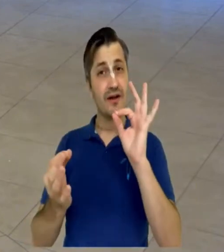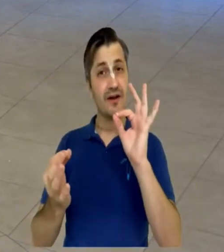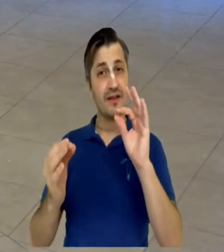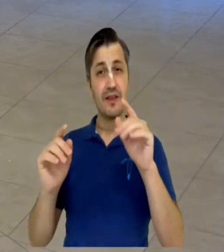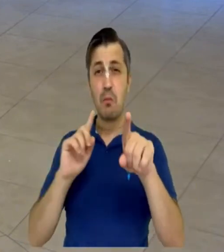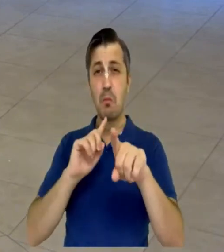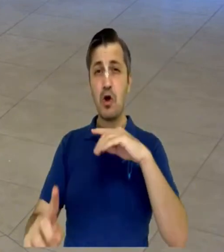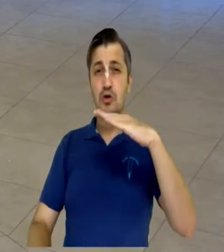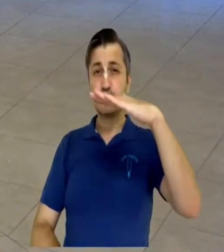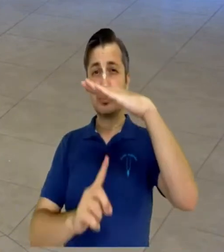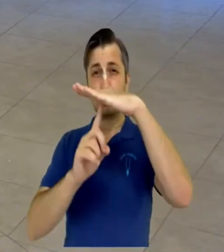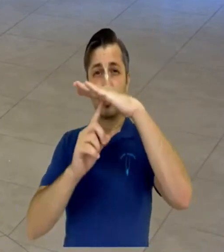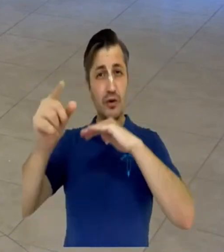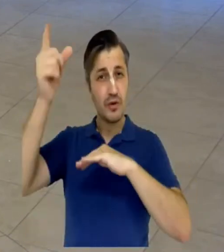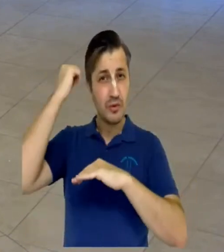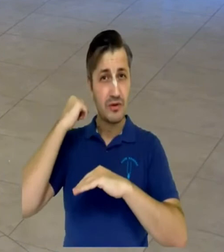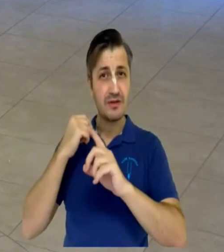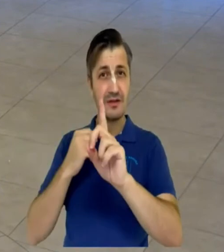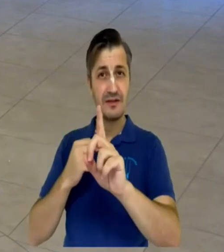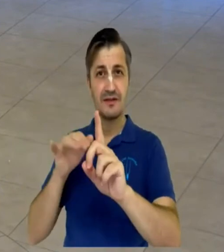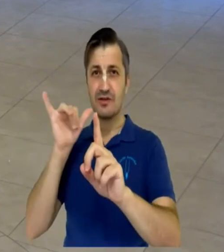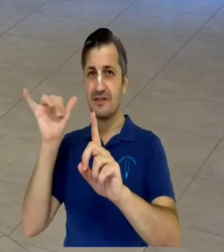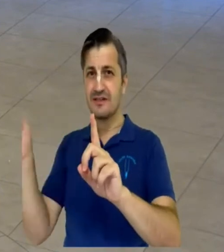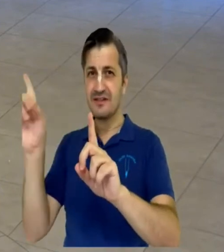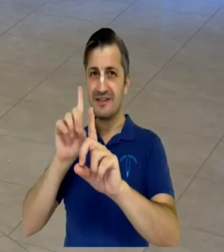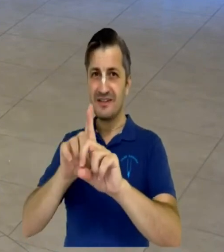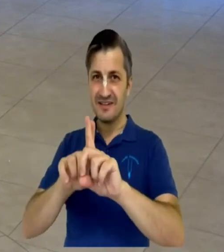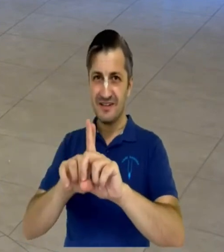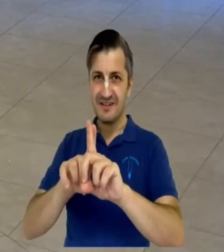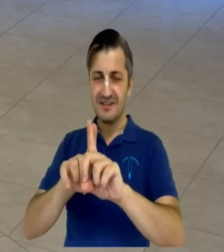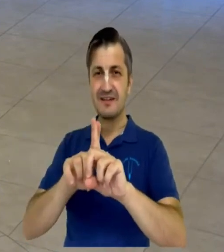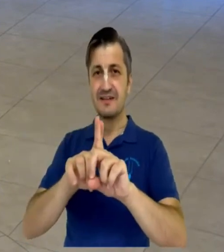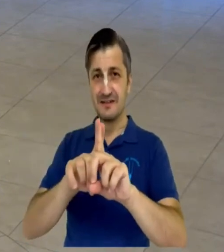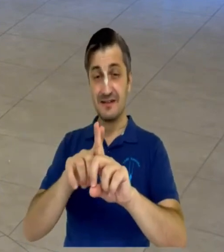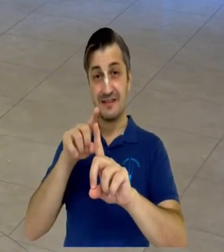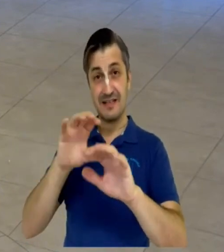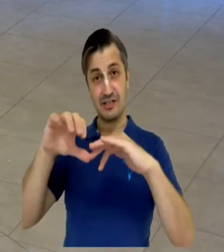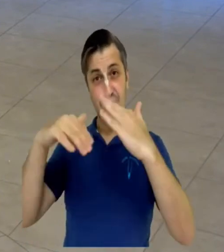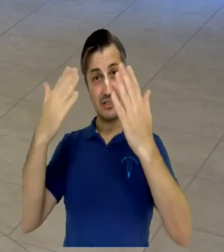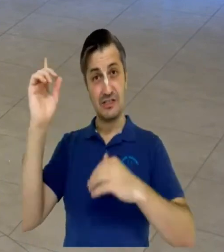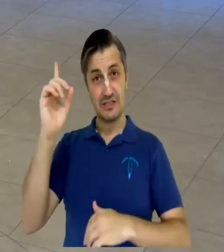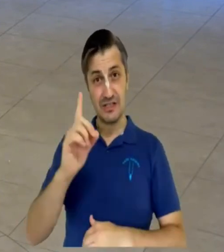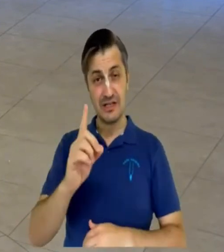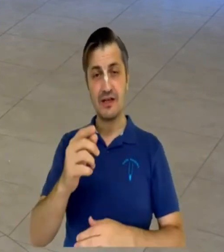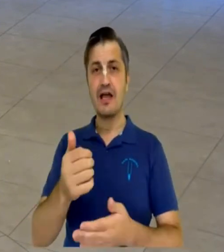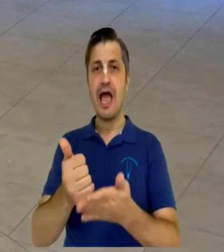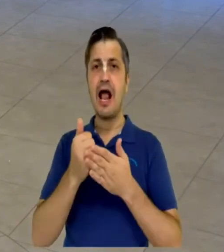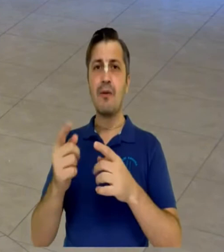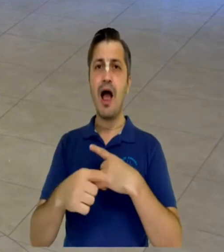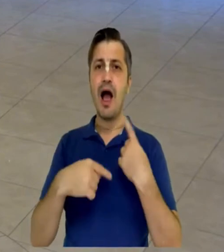exhibited this complete selfless love, which is the highest understanding of